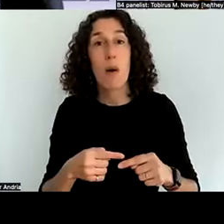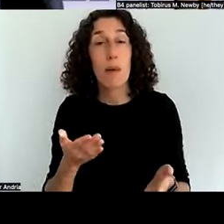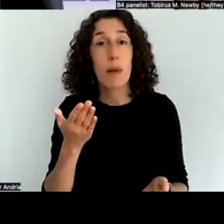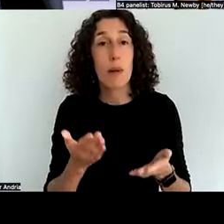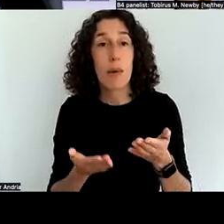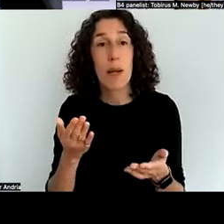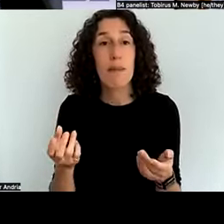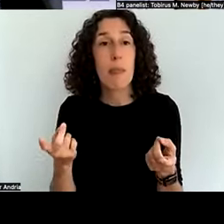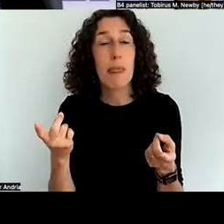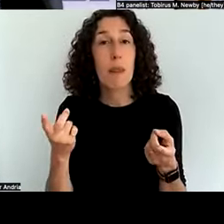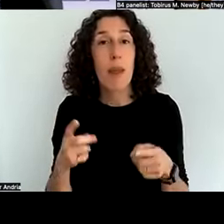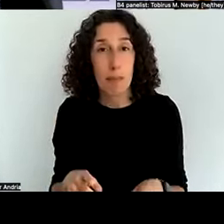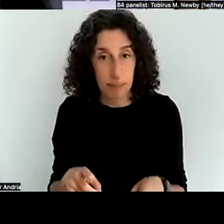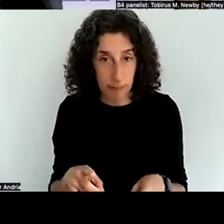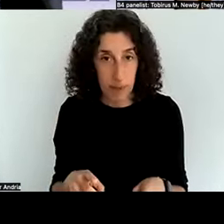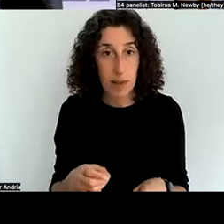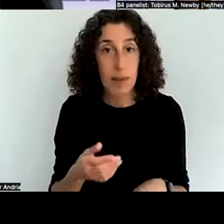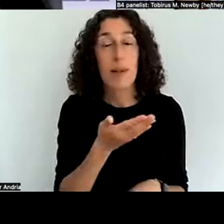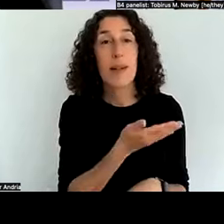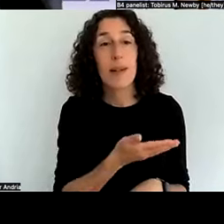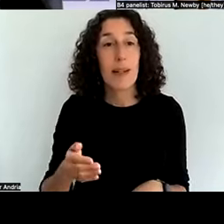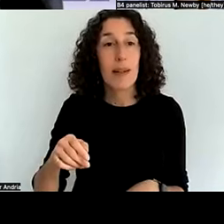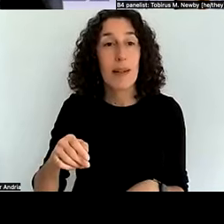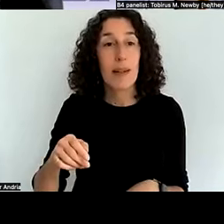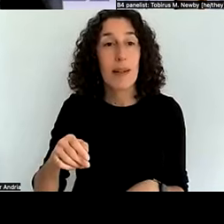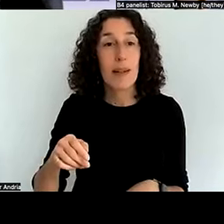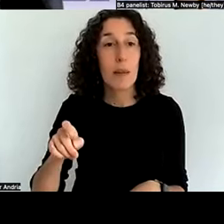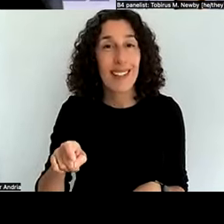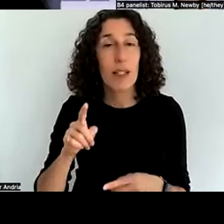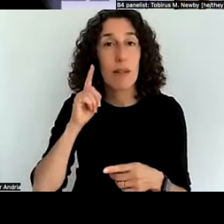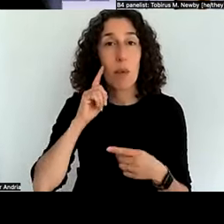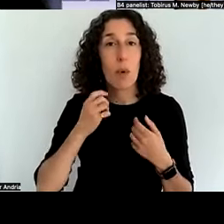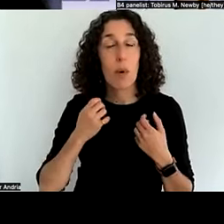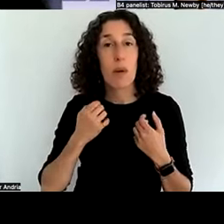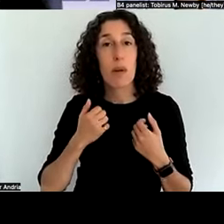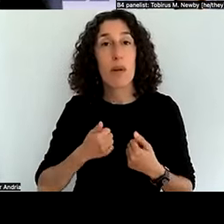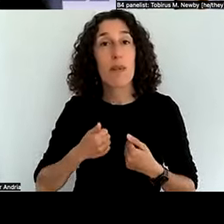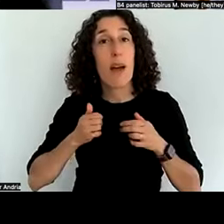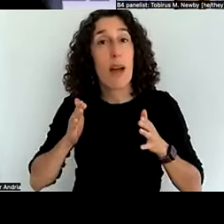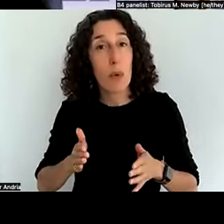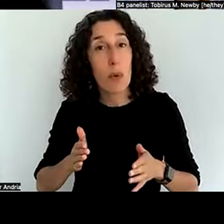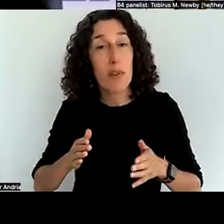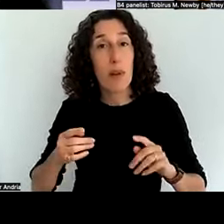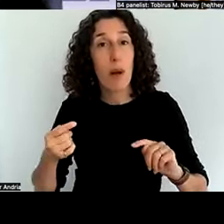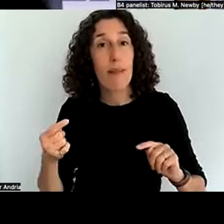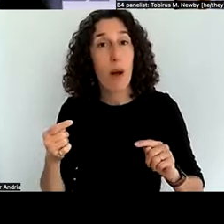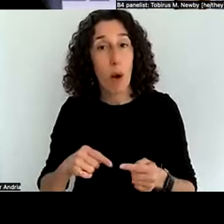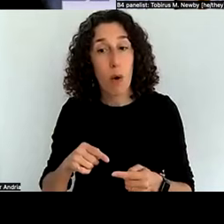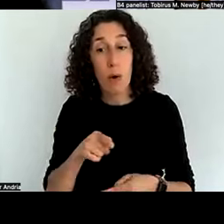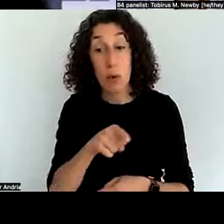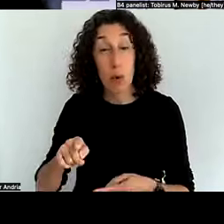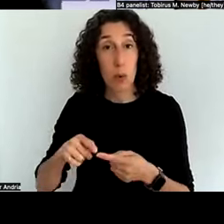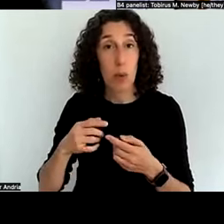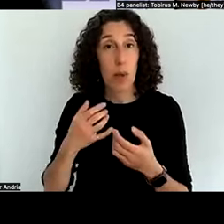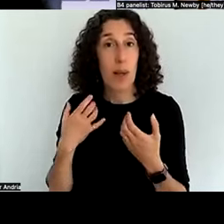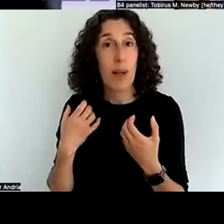we do for the survivors of harm to ensure that they can heal and continue to be here in the ways that they want to be. And I don't know that we've